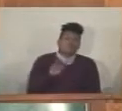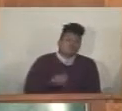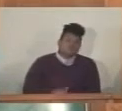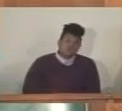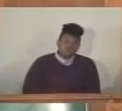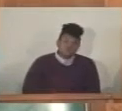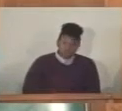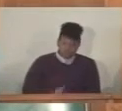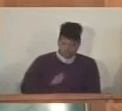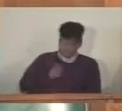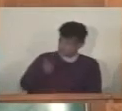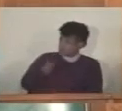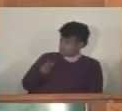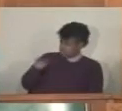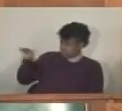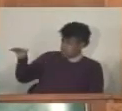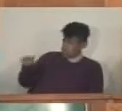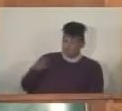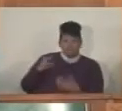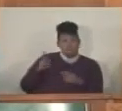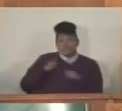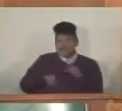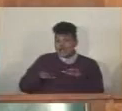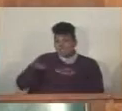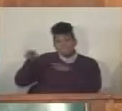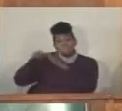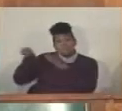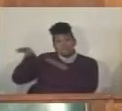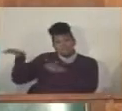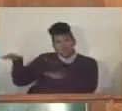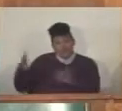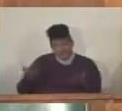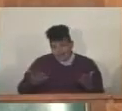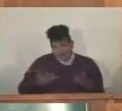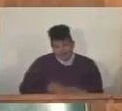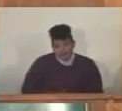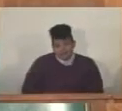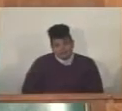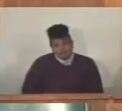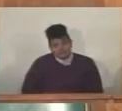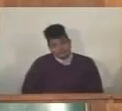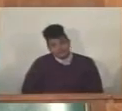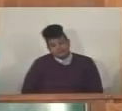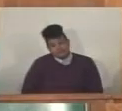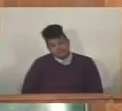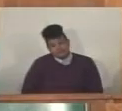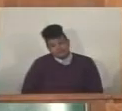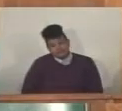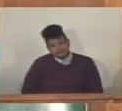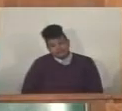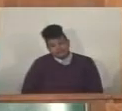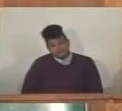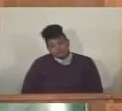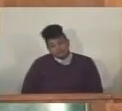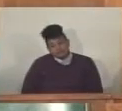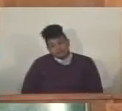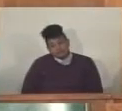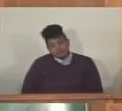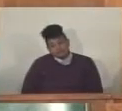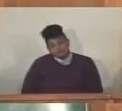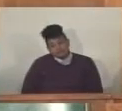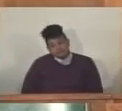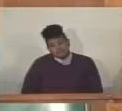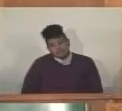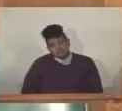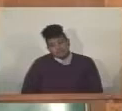I just think it might create a little problem and could cause